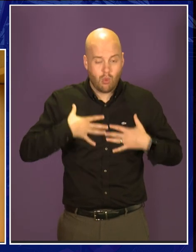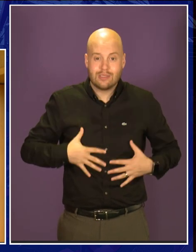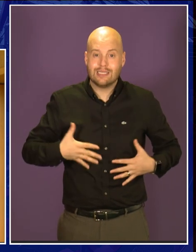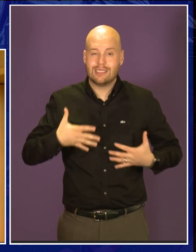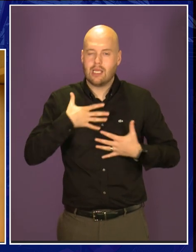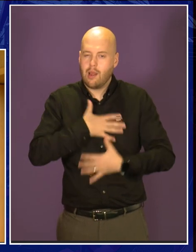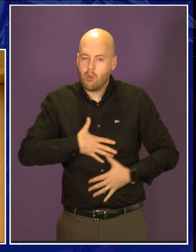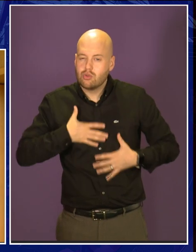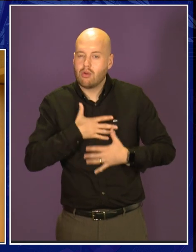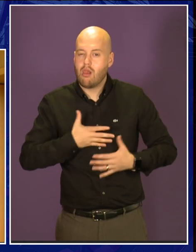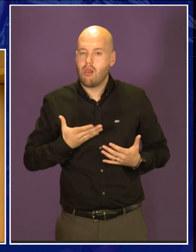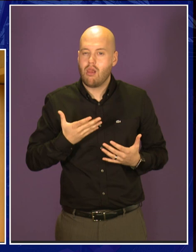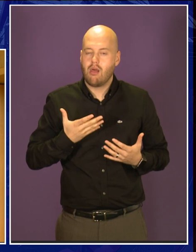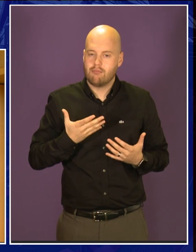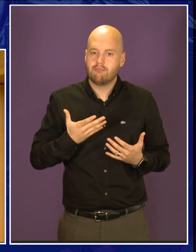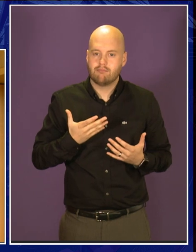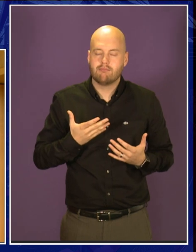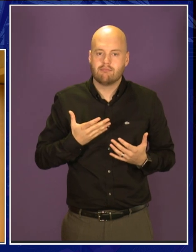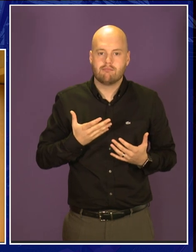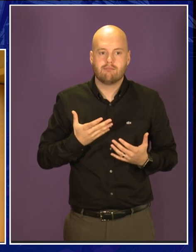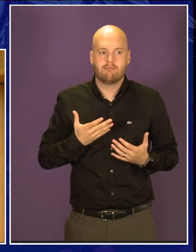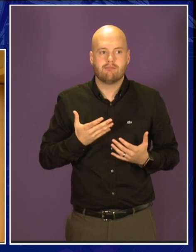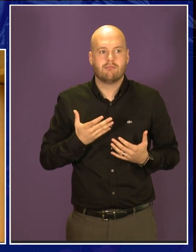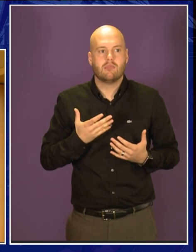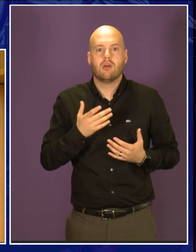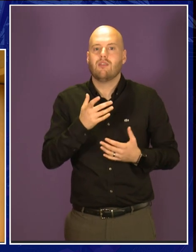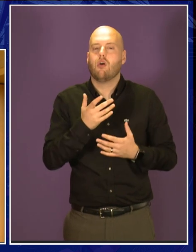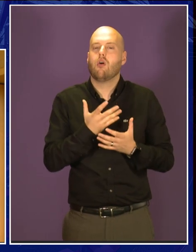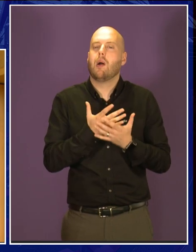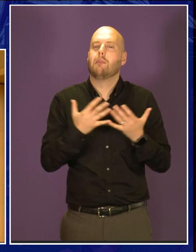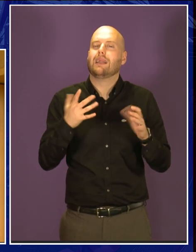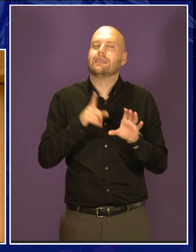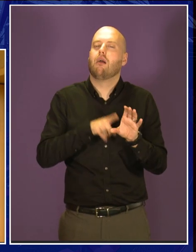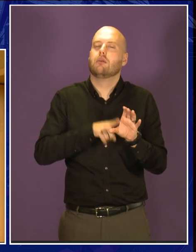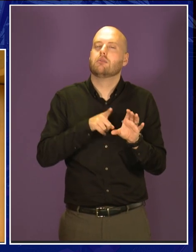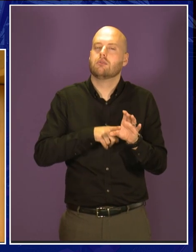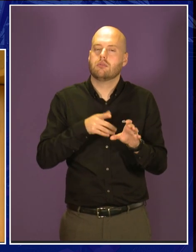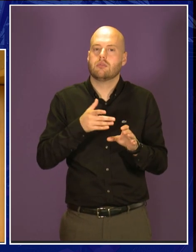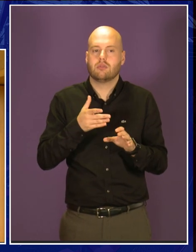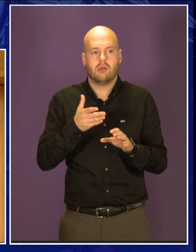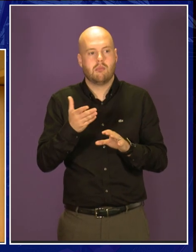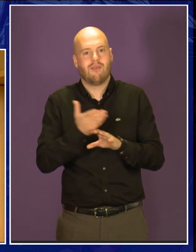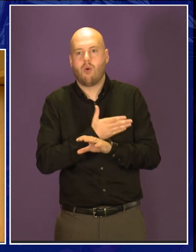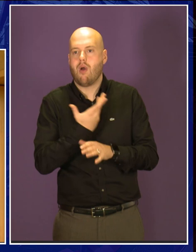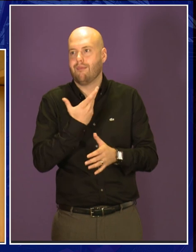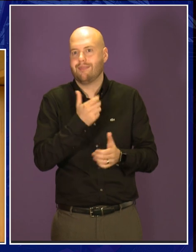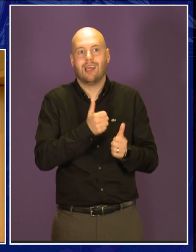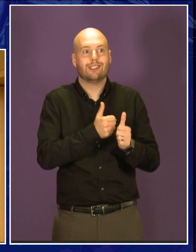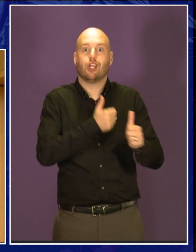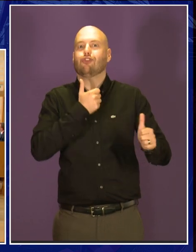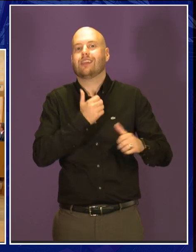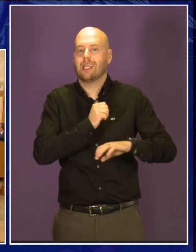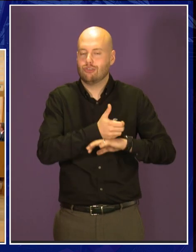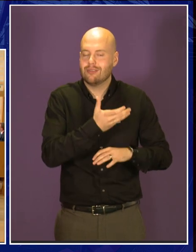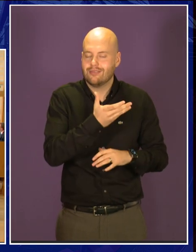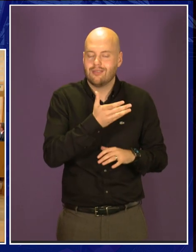being. And I would say that for many years, before industrialization, before enlightenment,